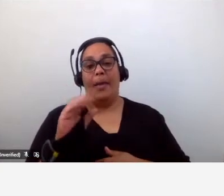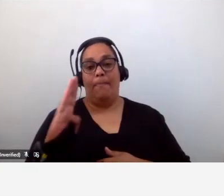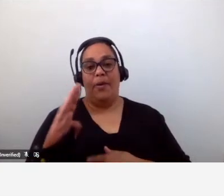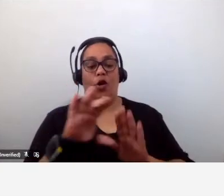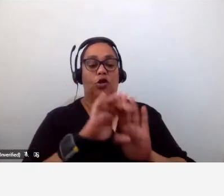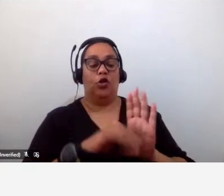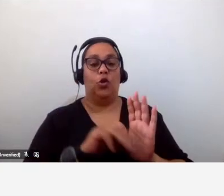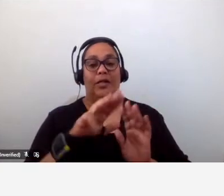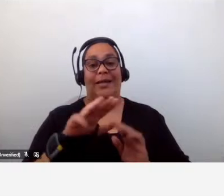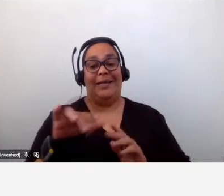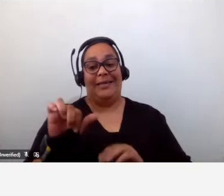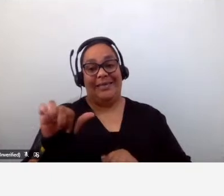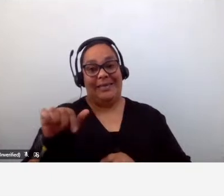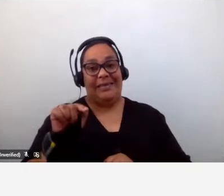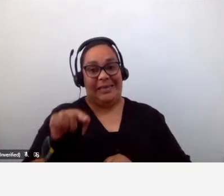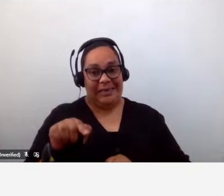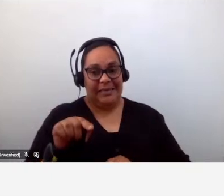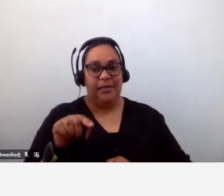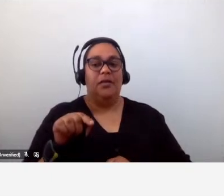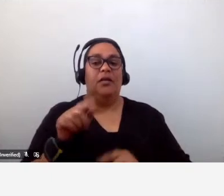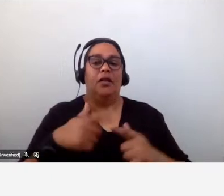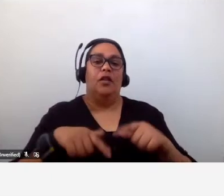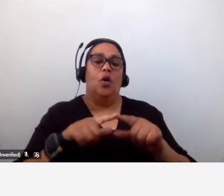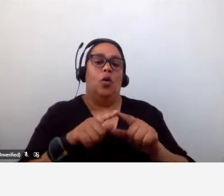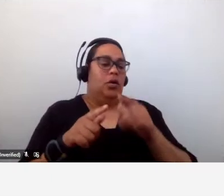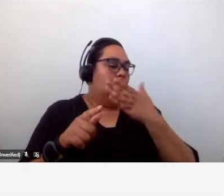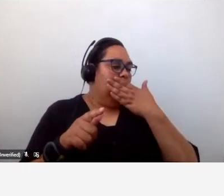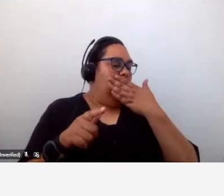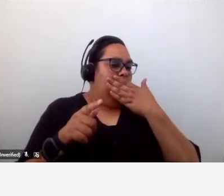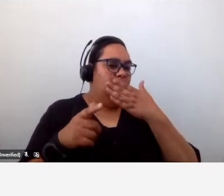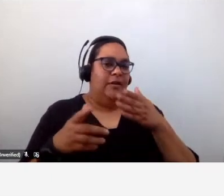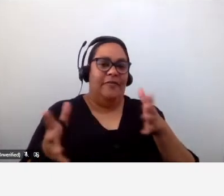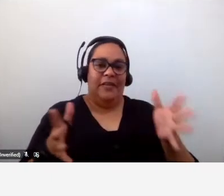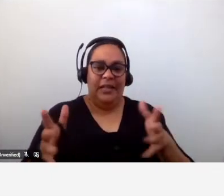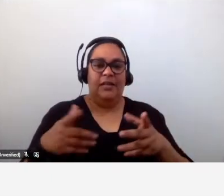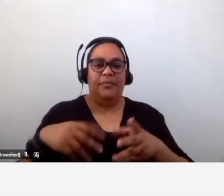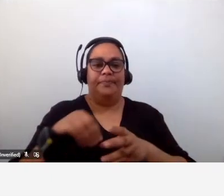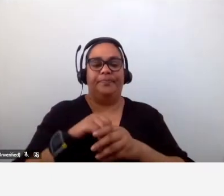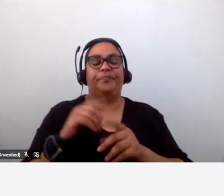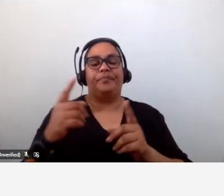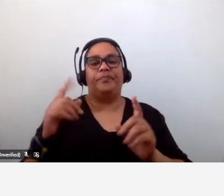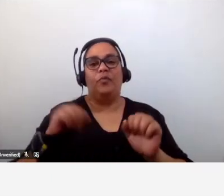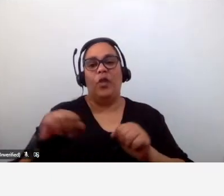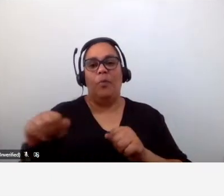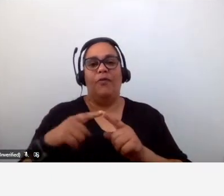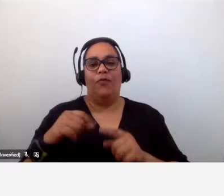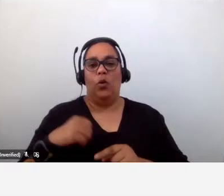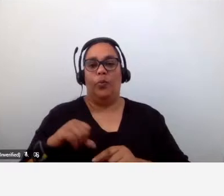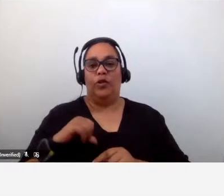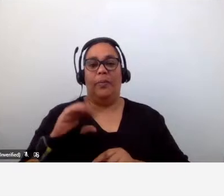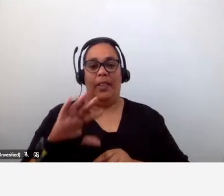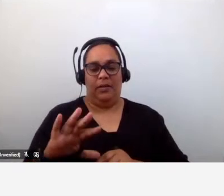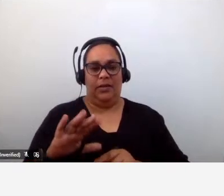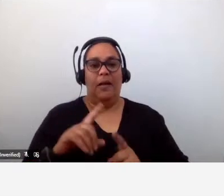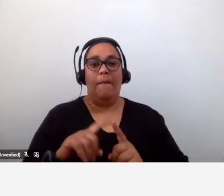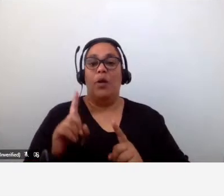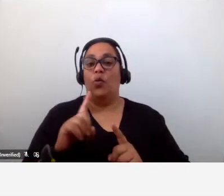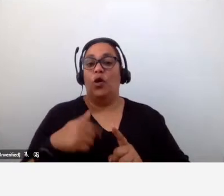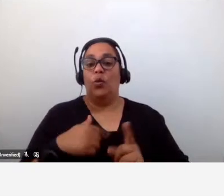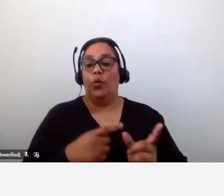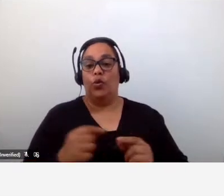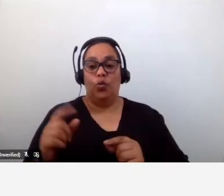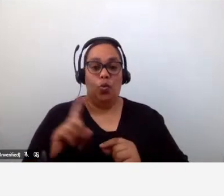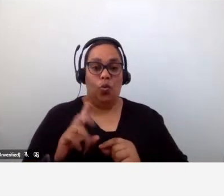Constitution 1996, the local facilities falls within the exclusive competence of municipalities. So what we will